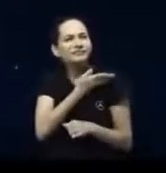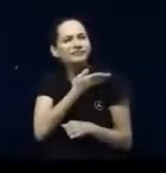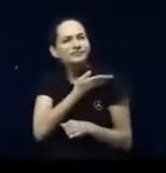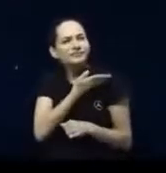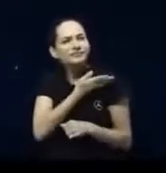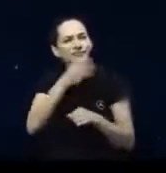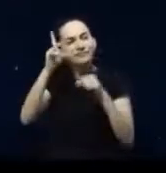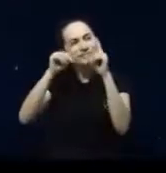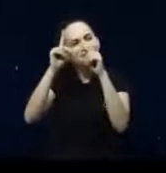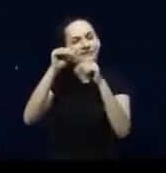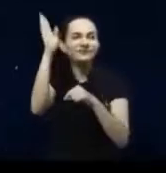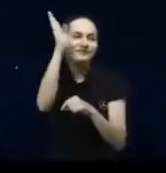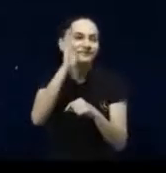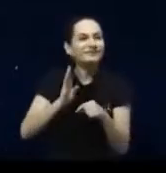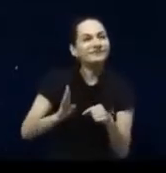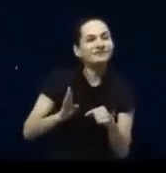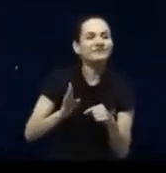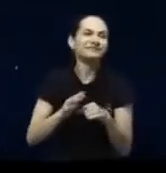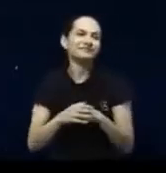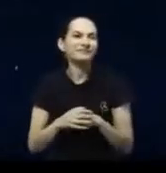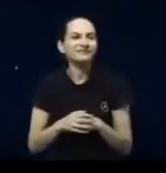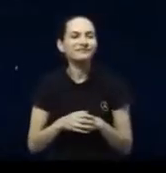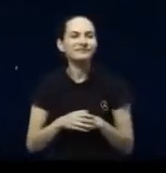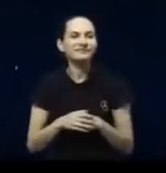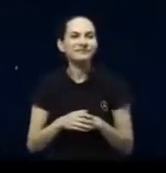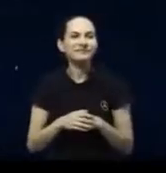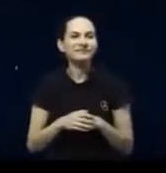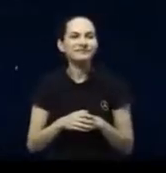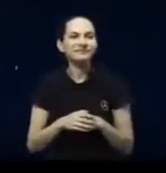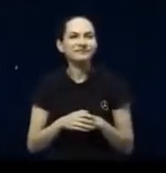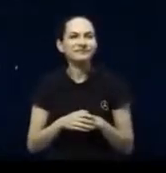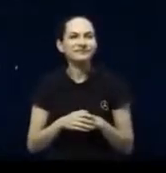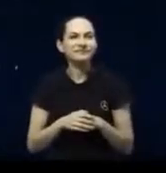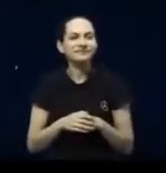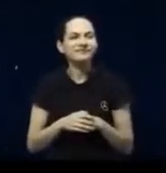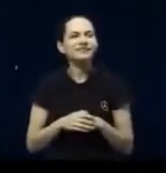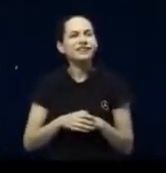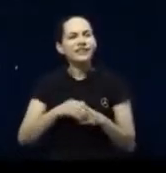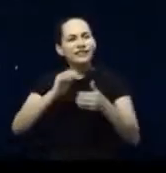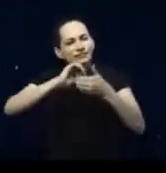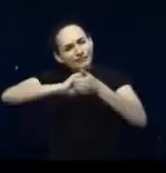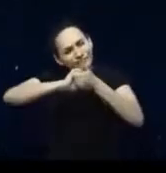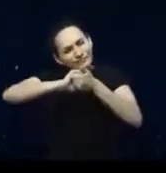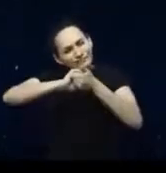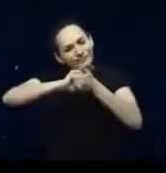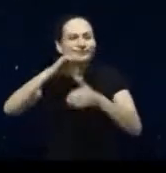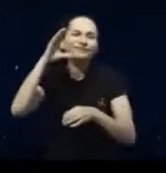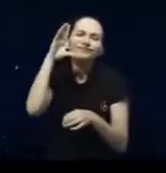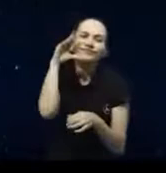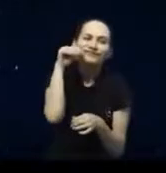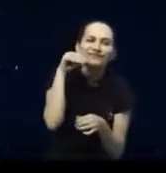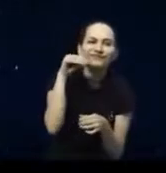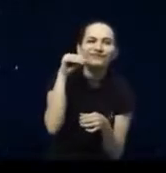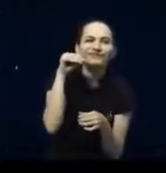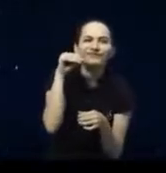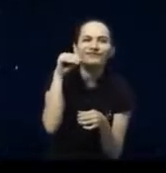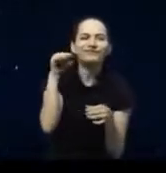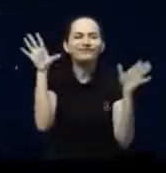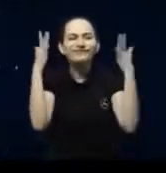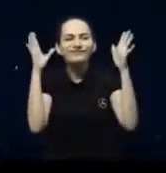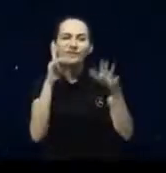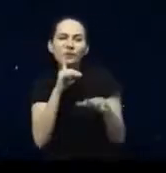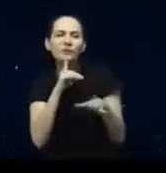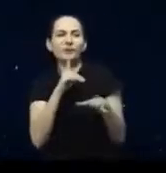colleagues from mercedes-benz do Brasil dia a dia país em